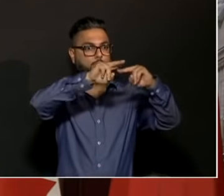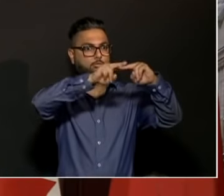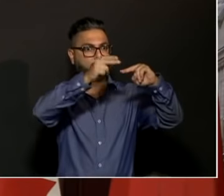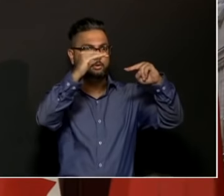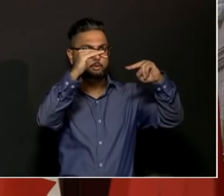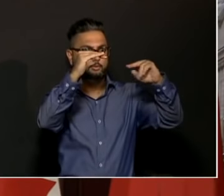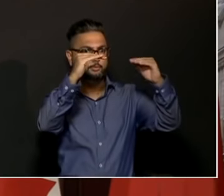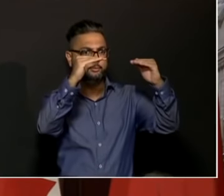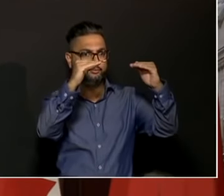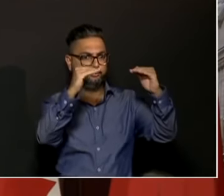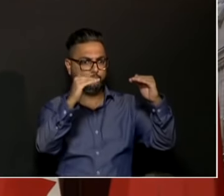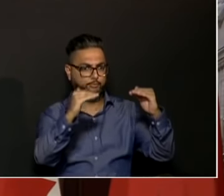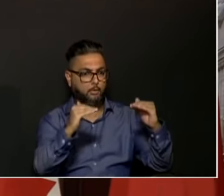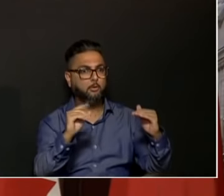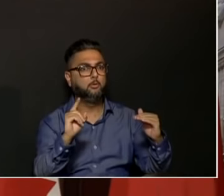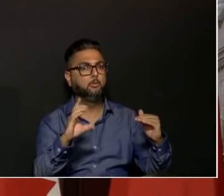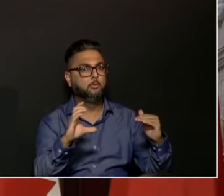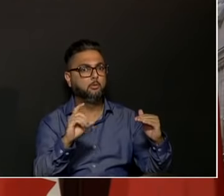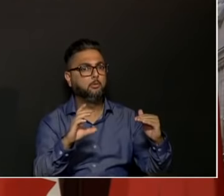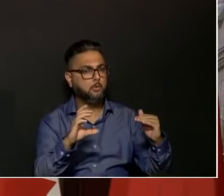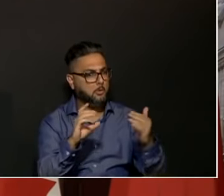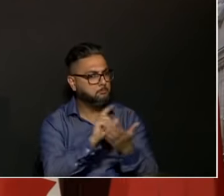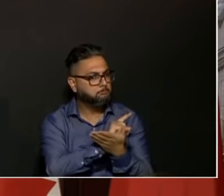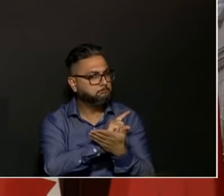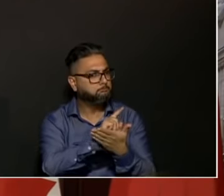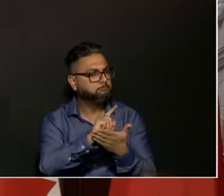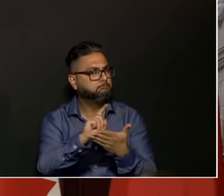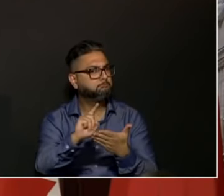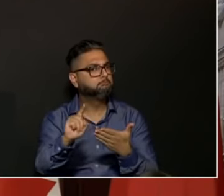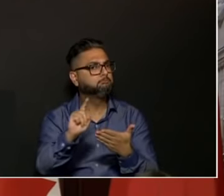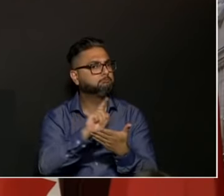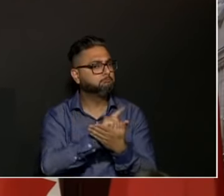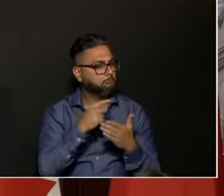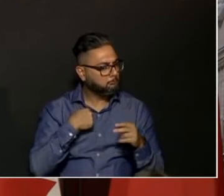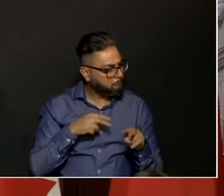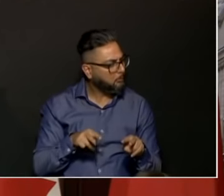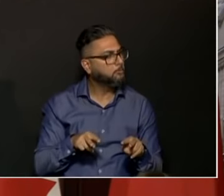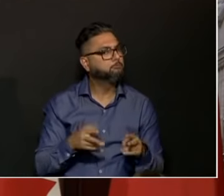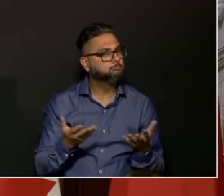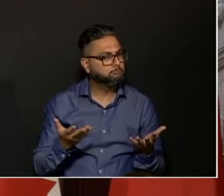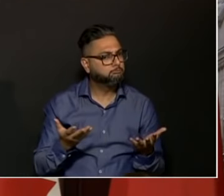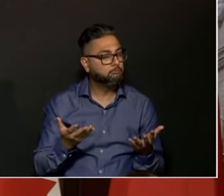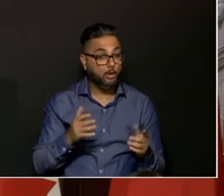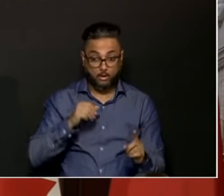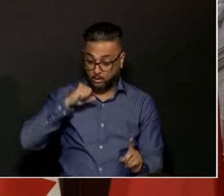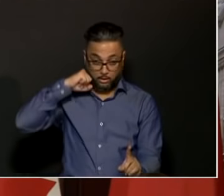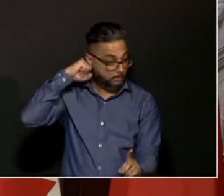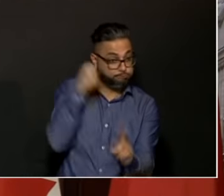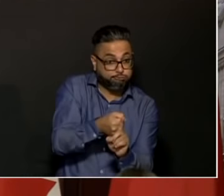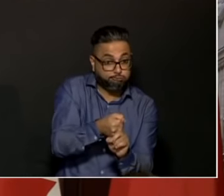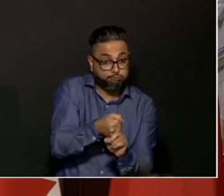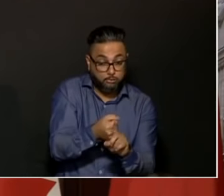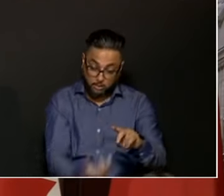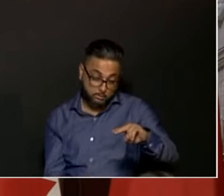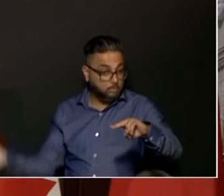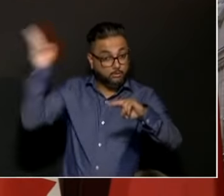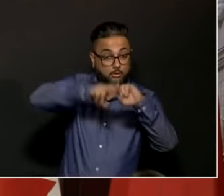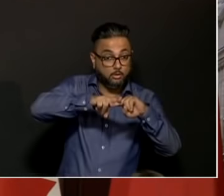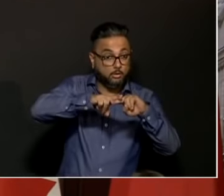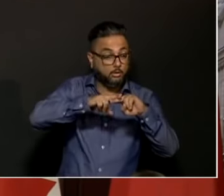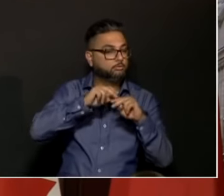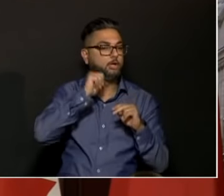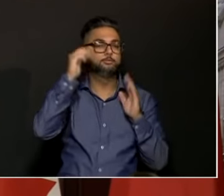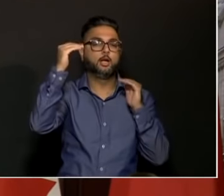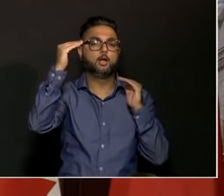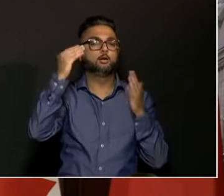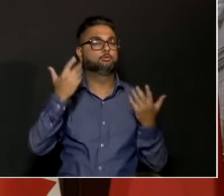for about a week or so there, and then all of a sudden this hit us like a ton of bricks. But I'm in constant